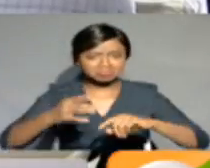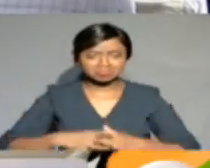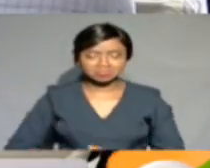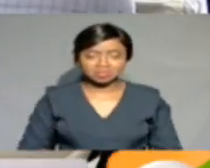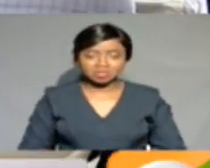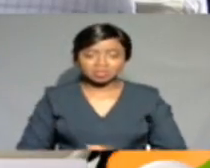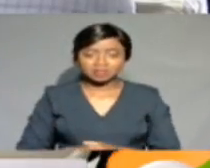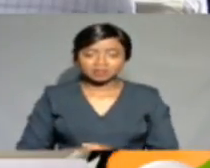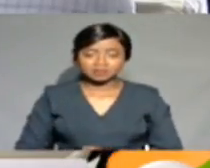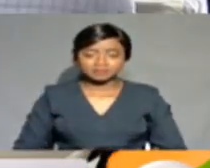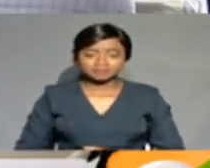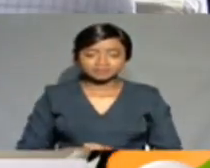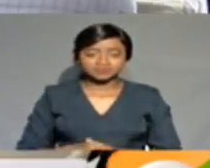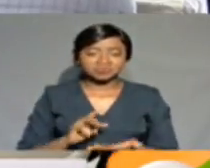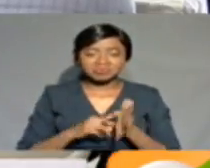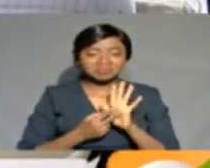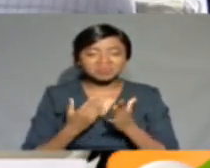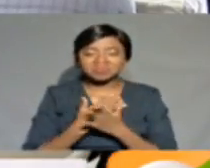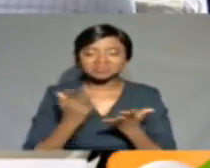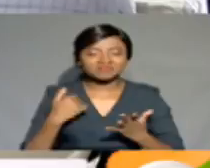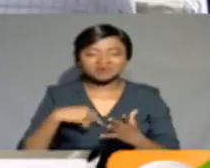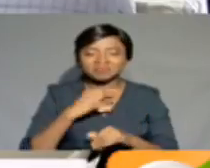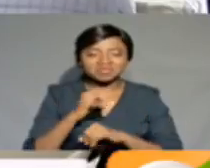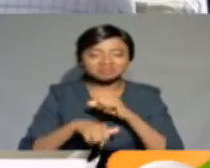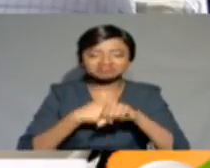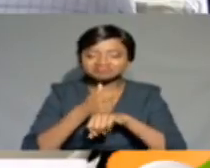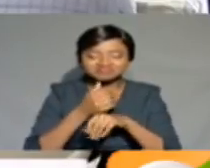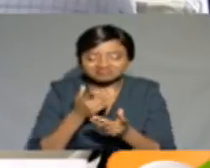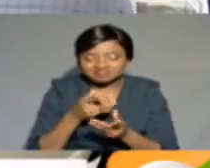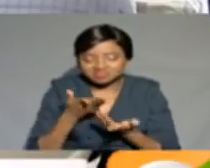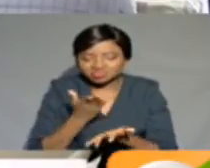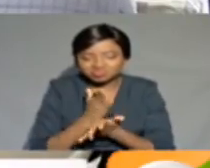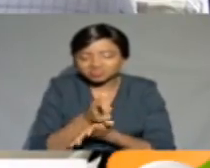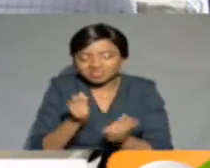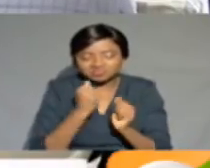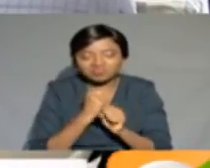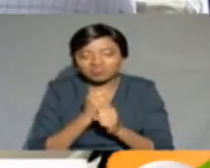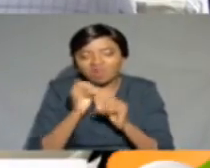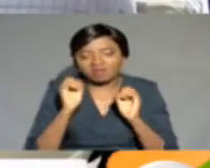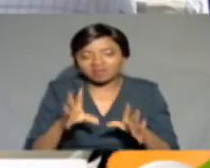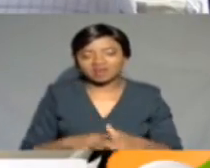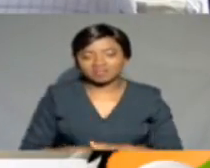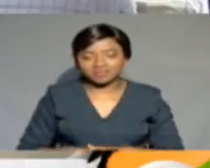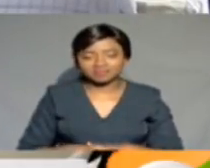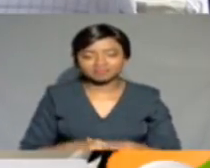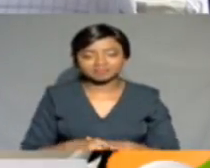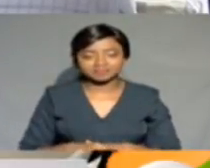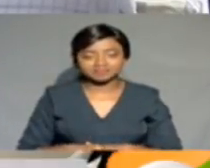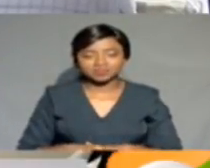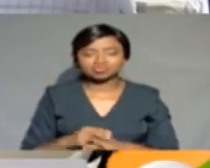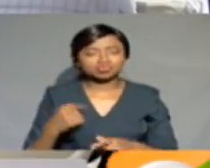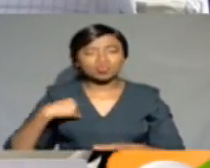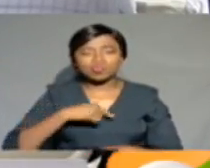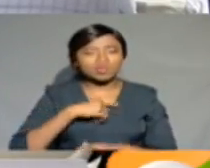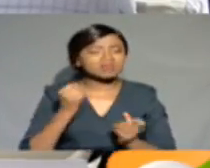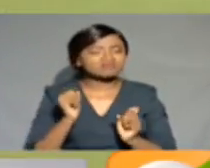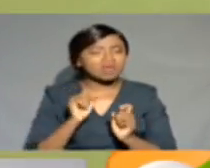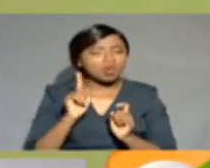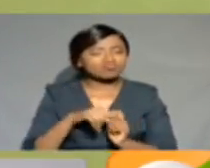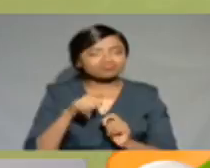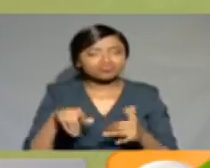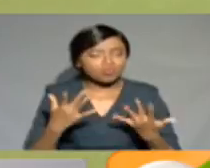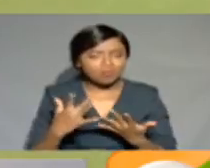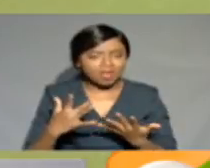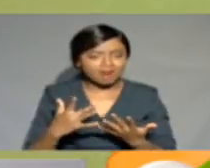So whatever we may have put in place does not seem to be working. Where have we gone wrong as a